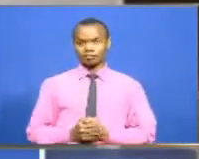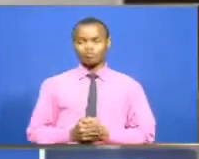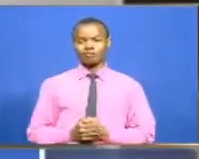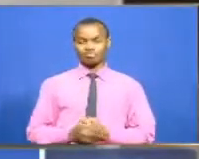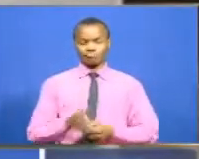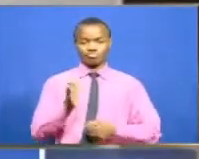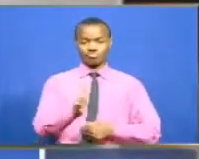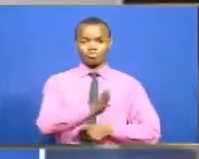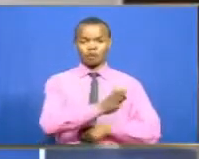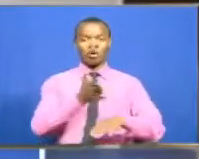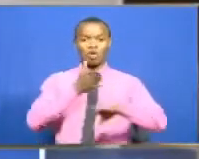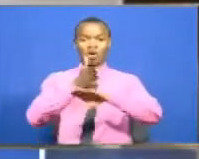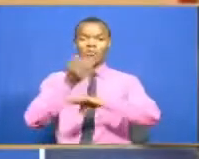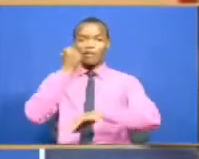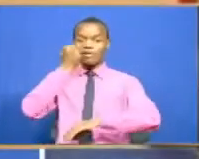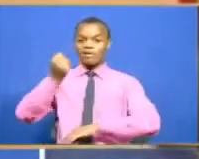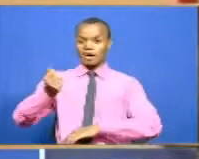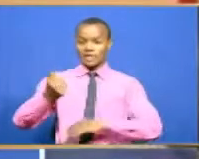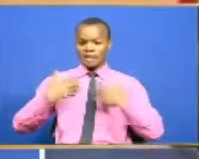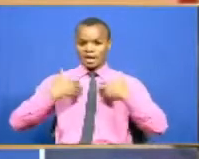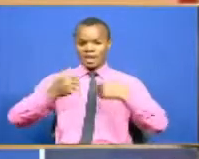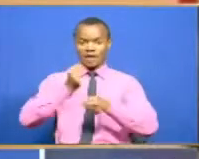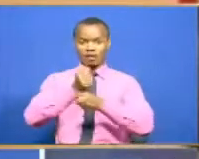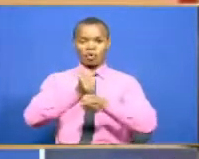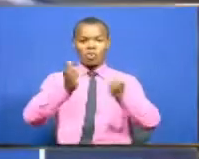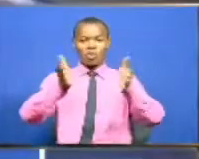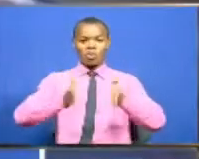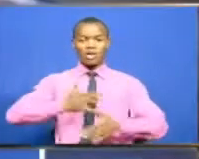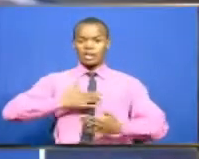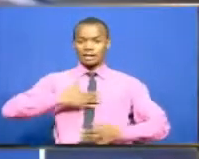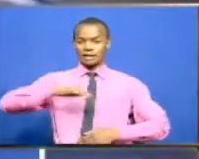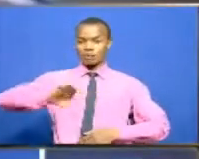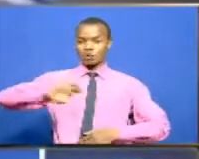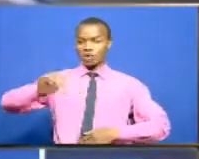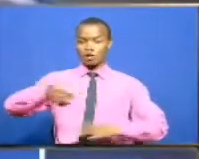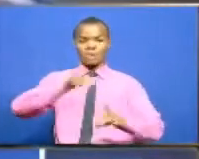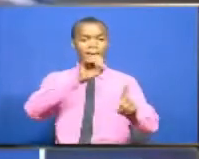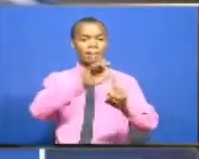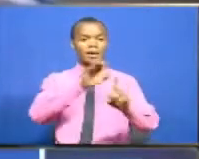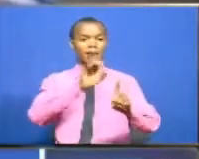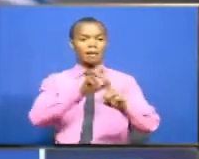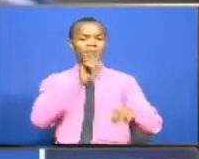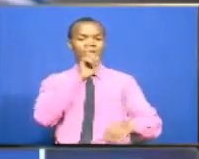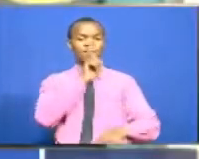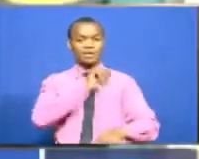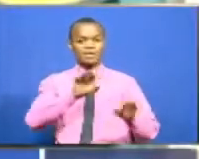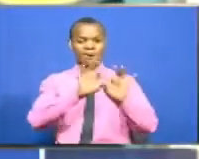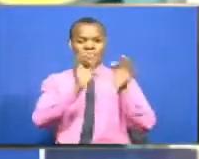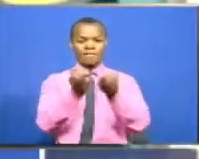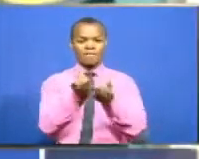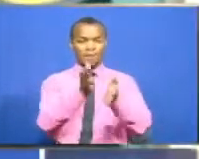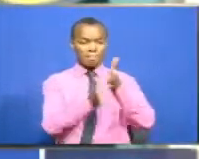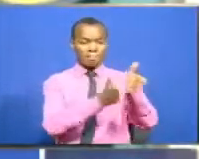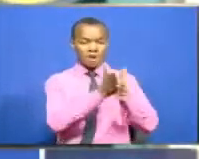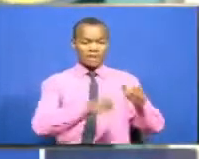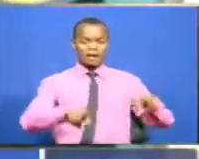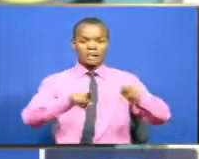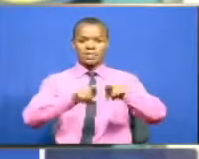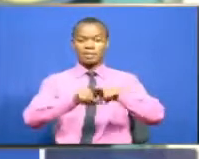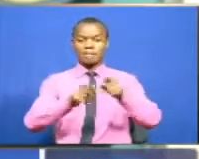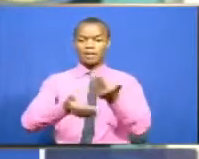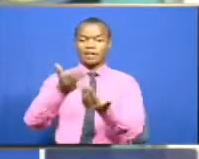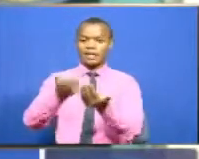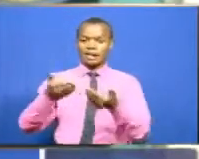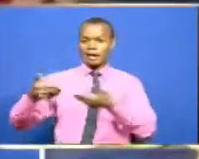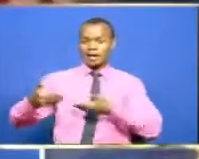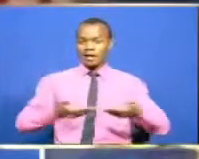Finally, over 500 health workers within Samburu County have completed a mentorship training program on family planning and maternal health. The Afya